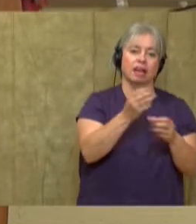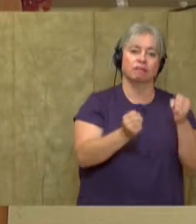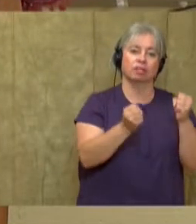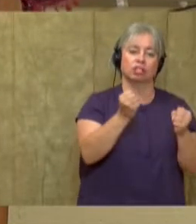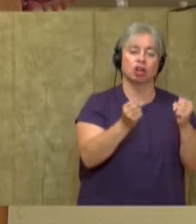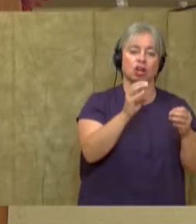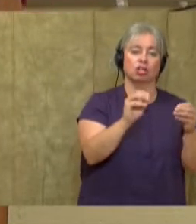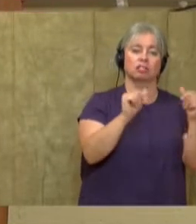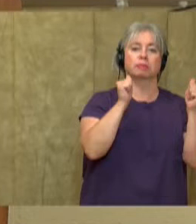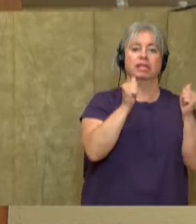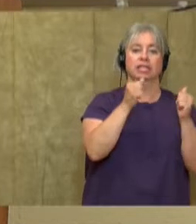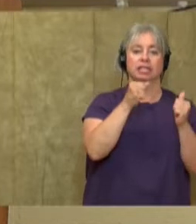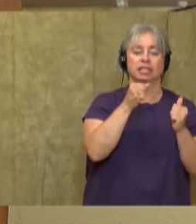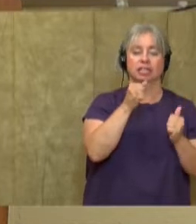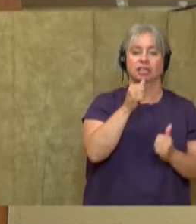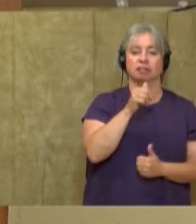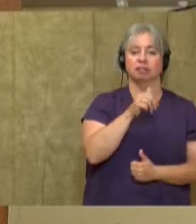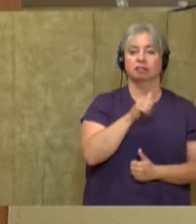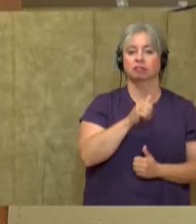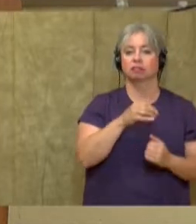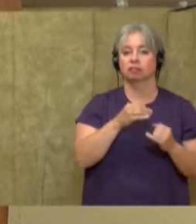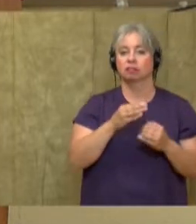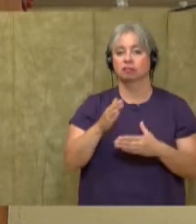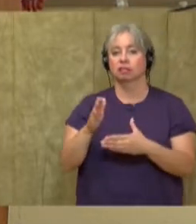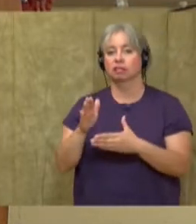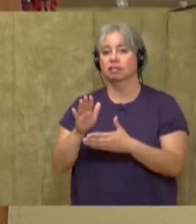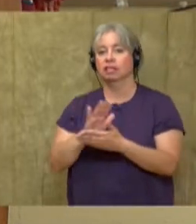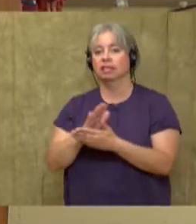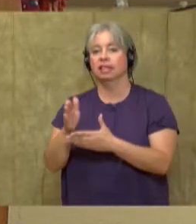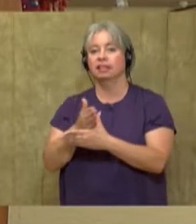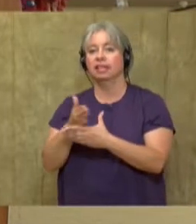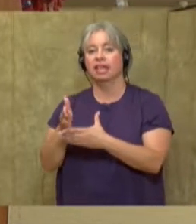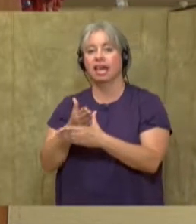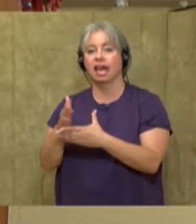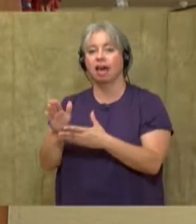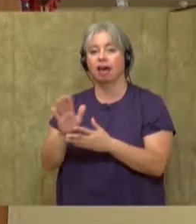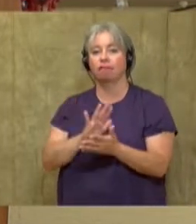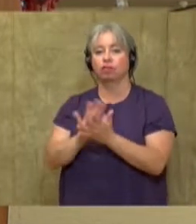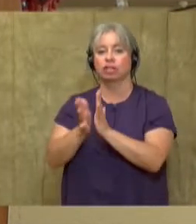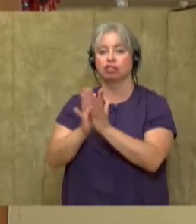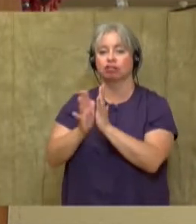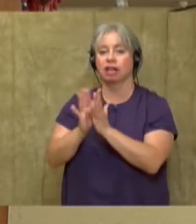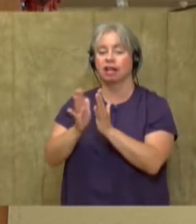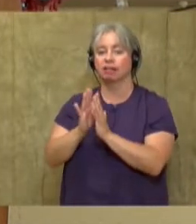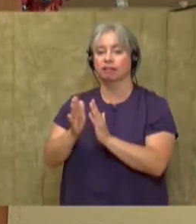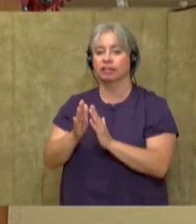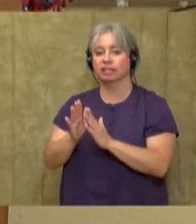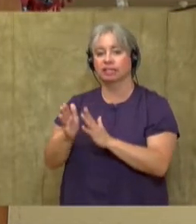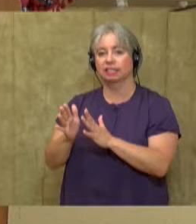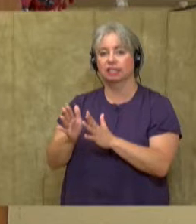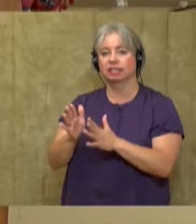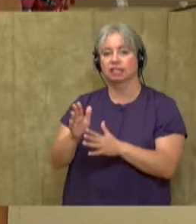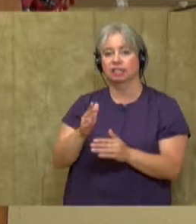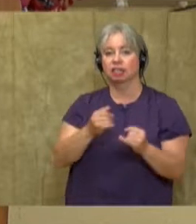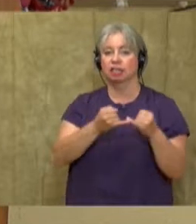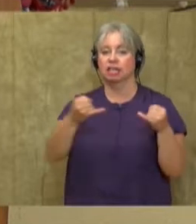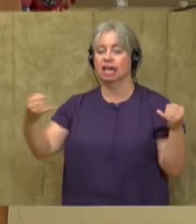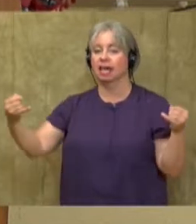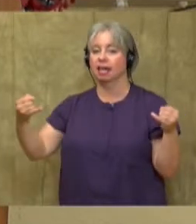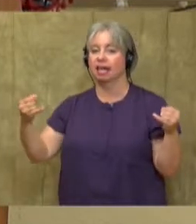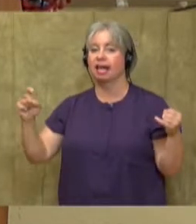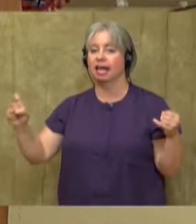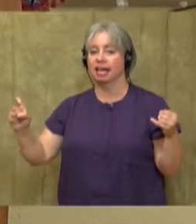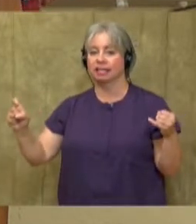vertical axis. And then we have our average traffic volume, which is on our horizontal axis, which we call